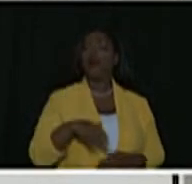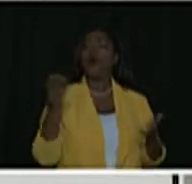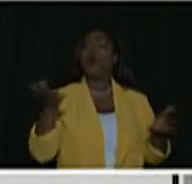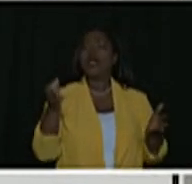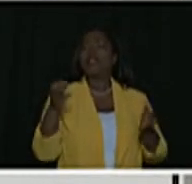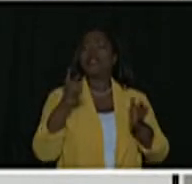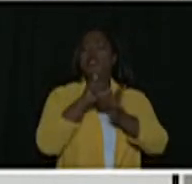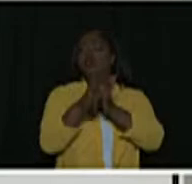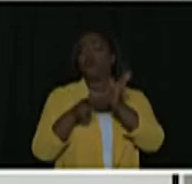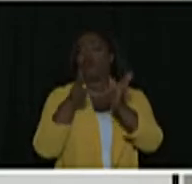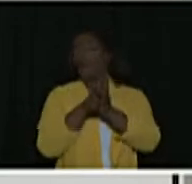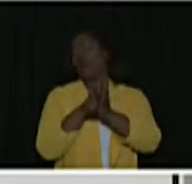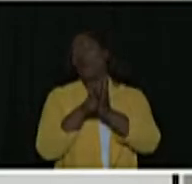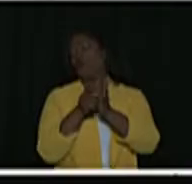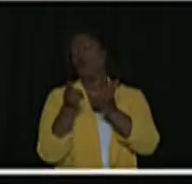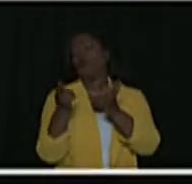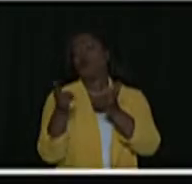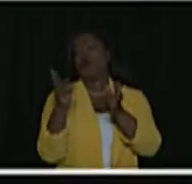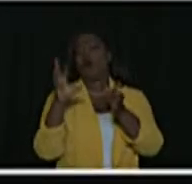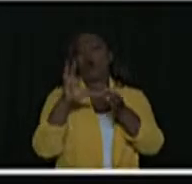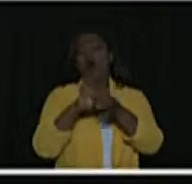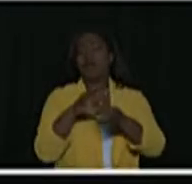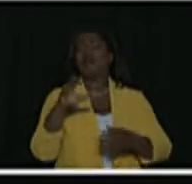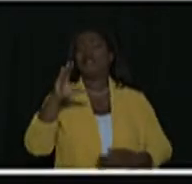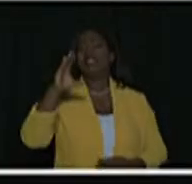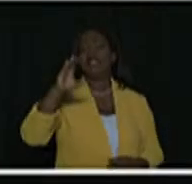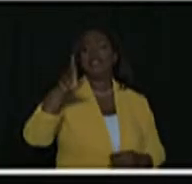CPFSA? Listen, good evening. The